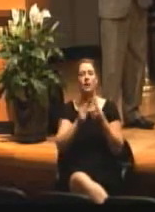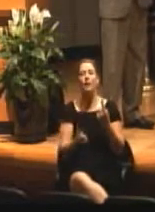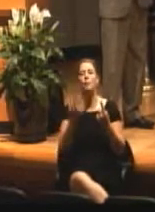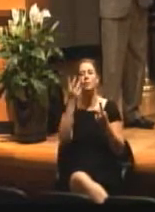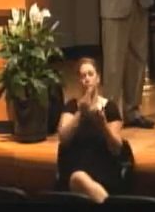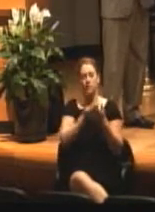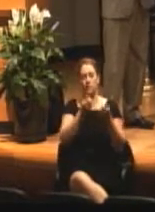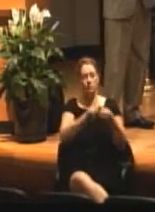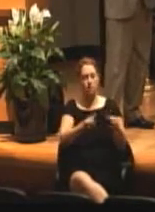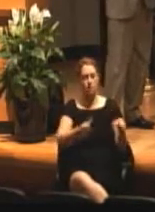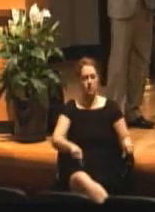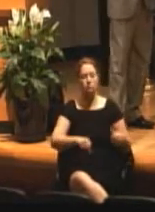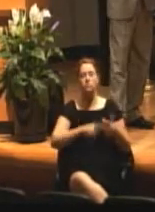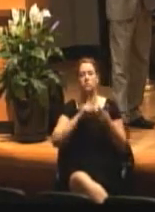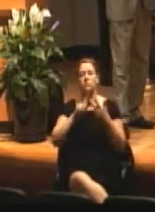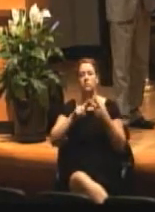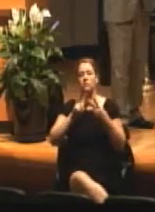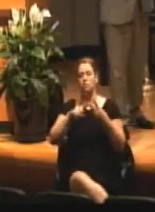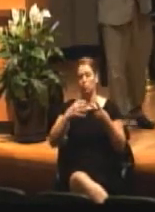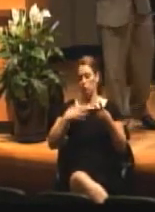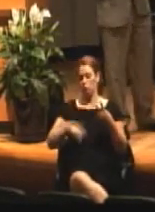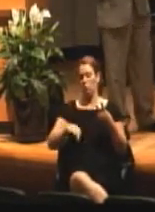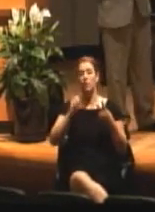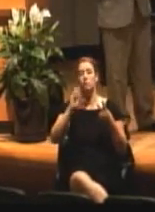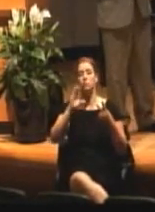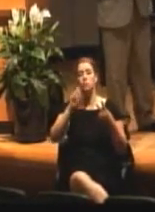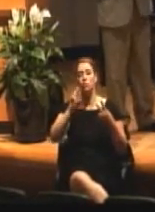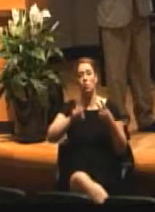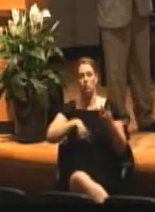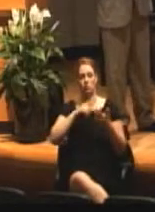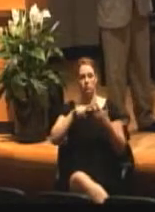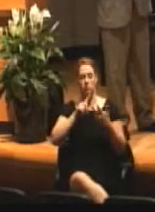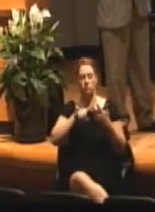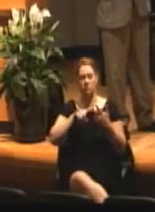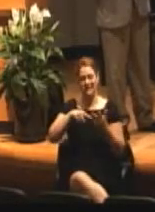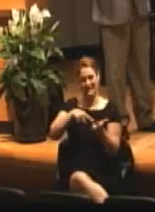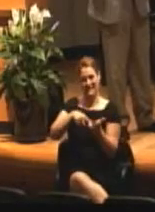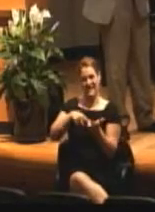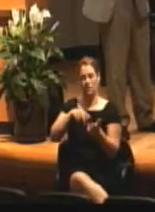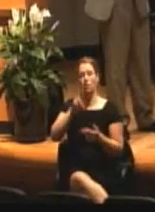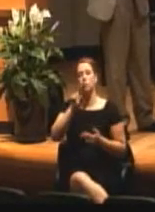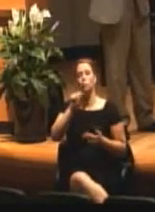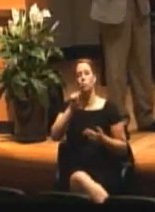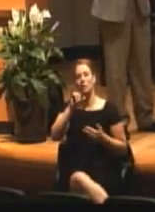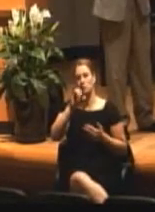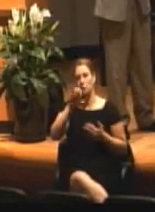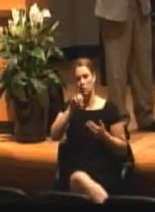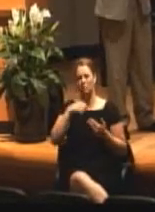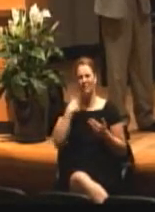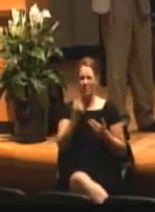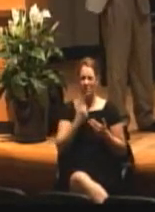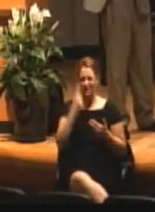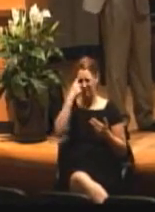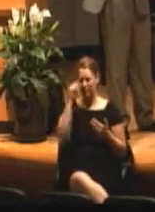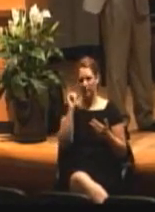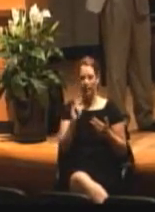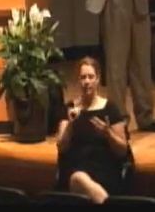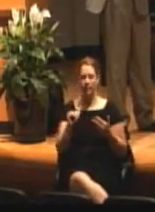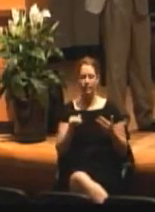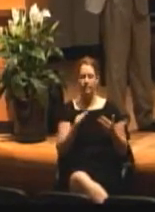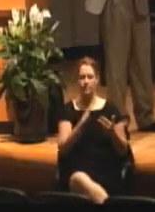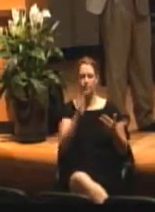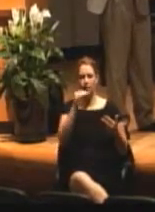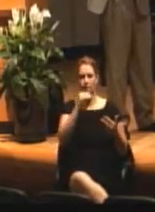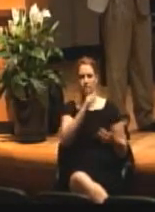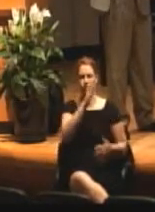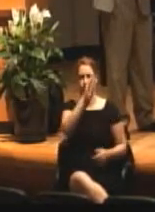your credit score. And the last one is your debt ratio. So kind of each one plays a little factor, but almost think of it as like a staircase. And if you, the least amount